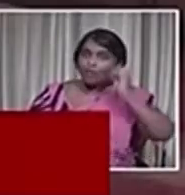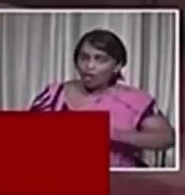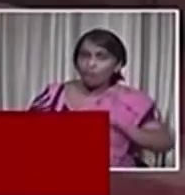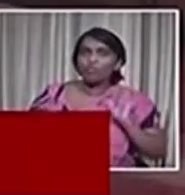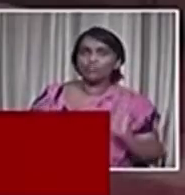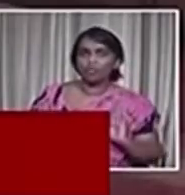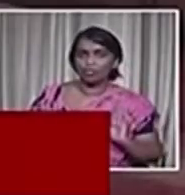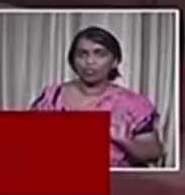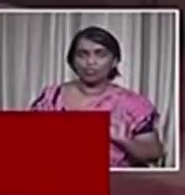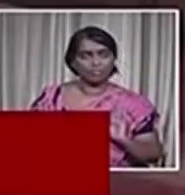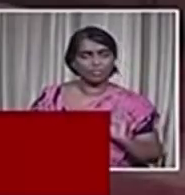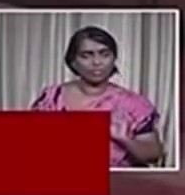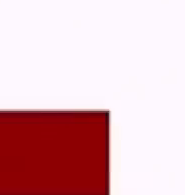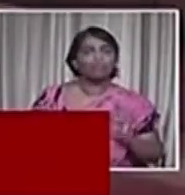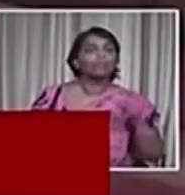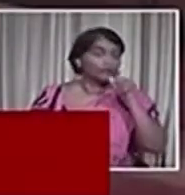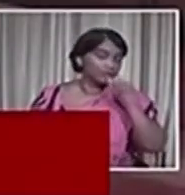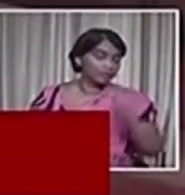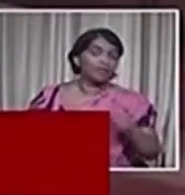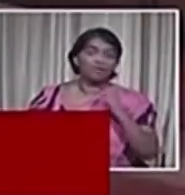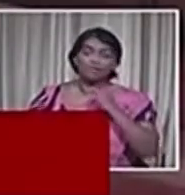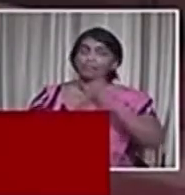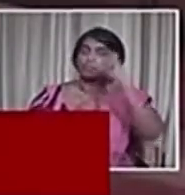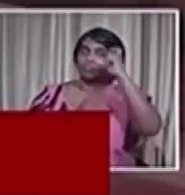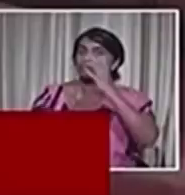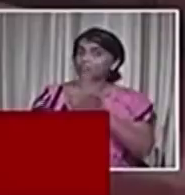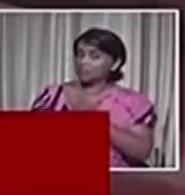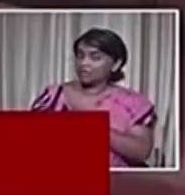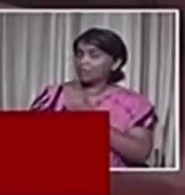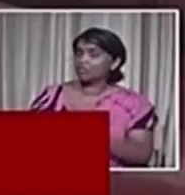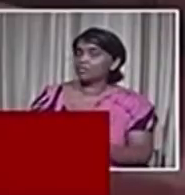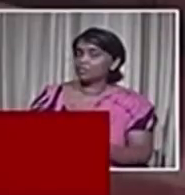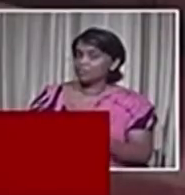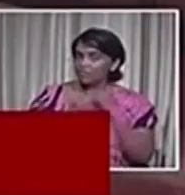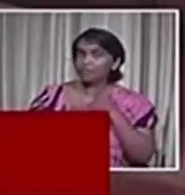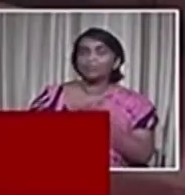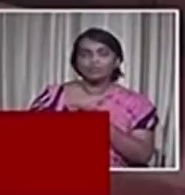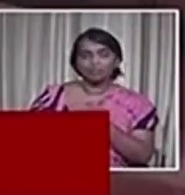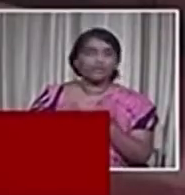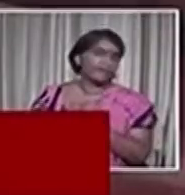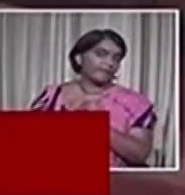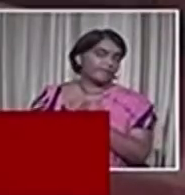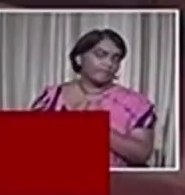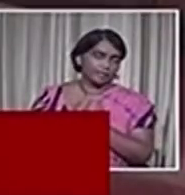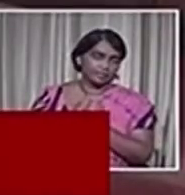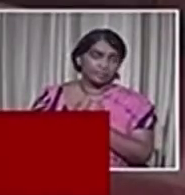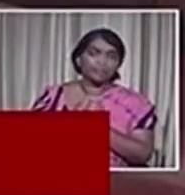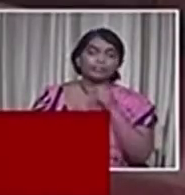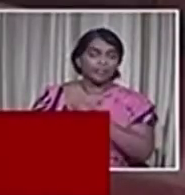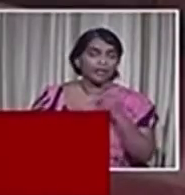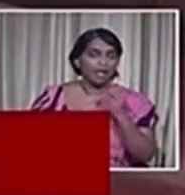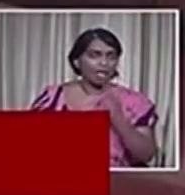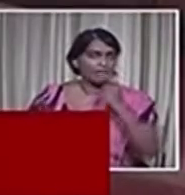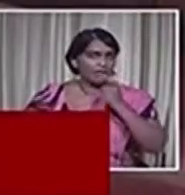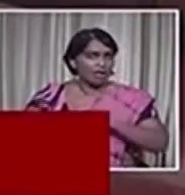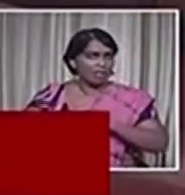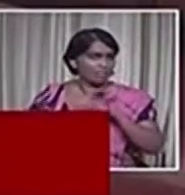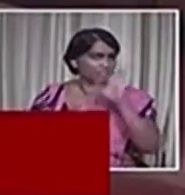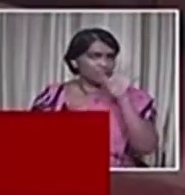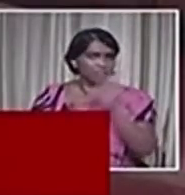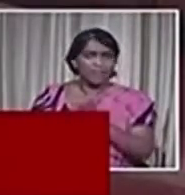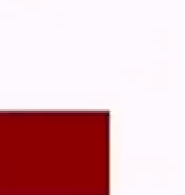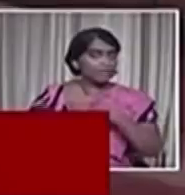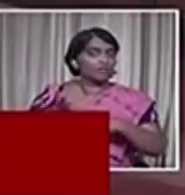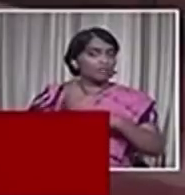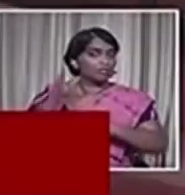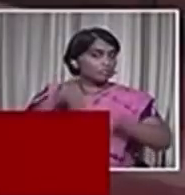the constitutional duty of having the emergency proclamation placed in Parliament and a vote taken